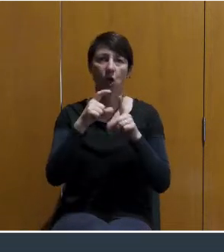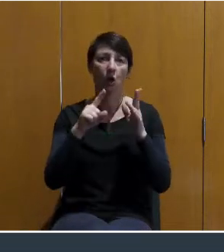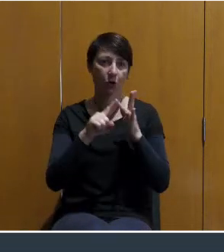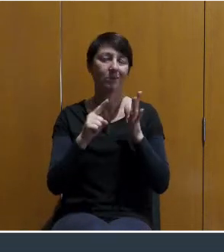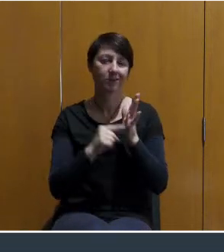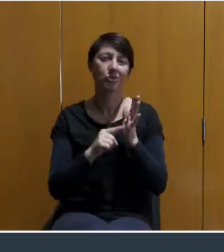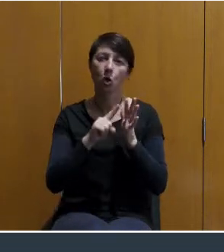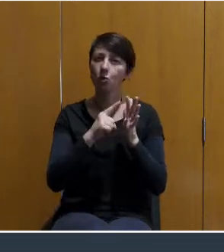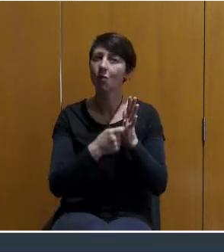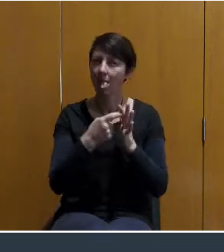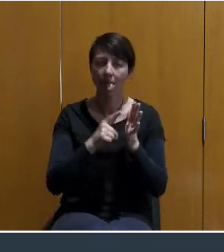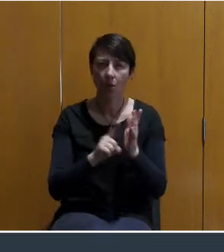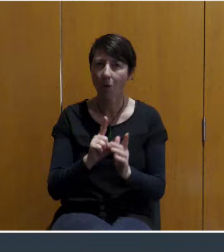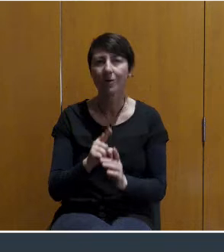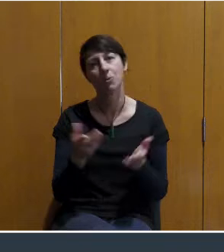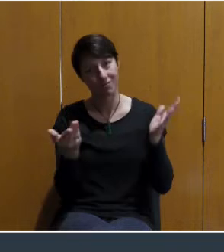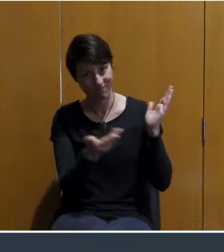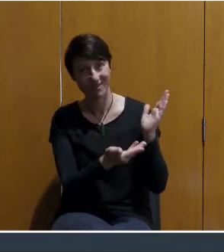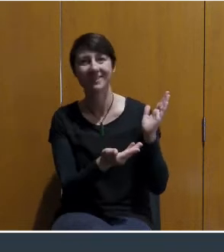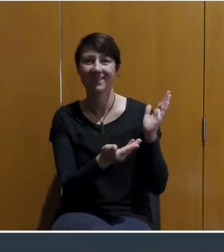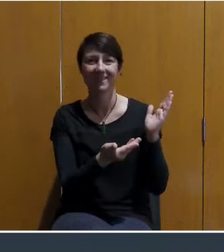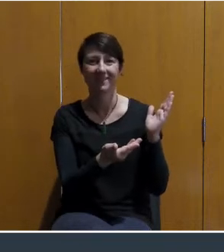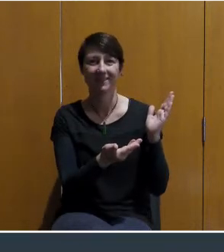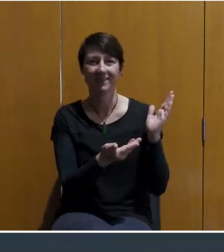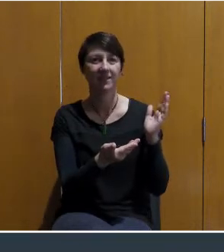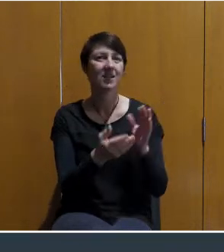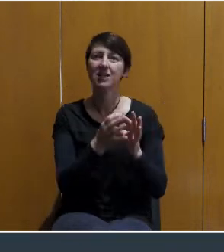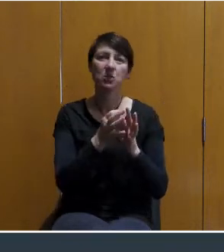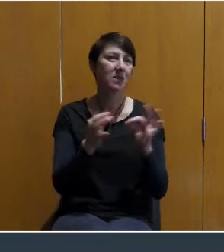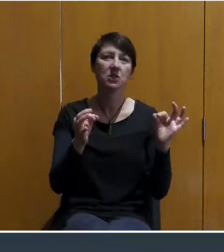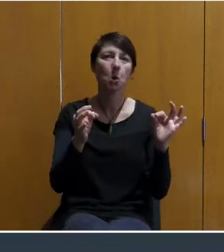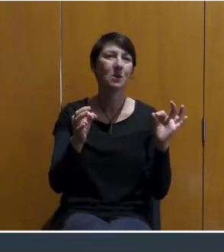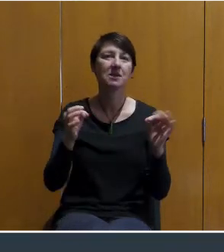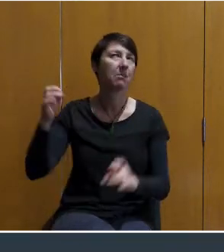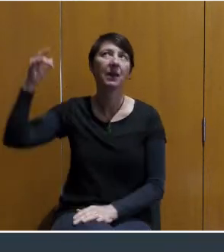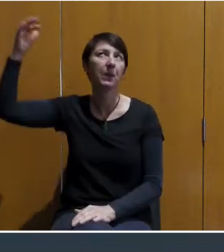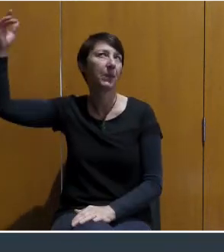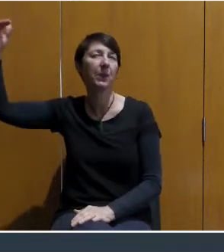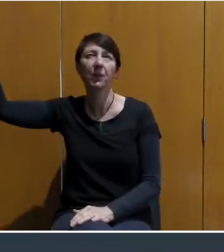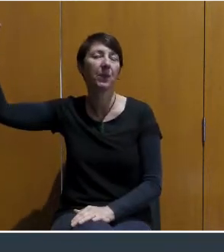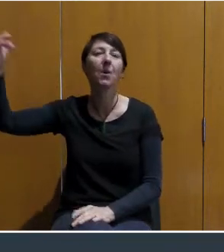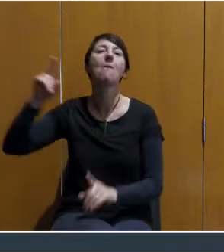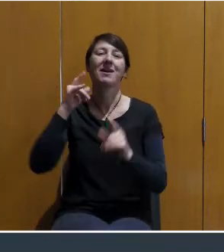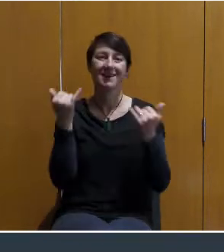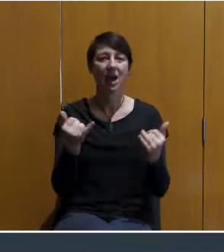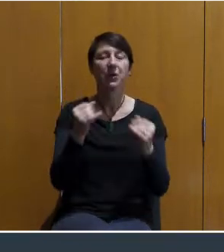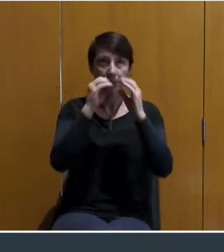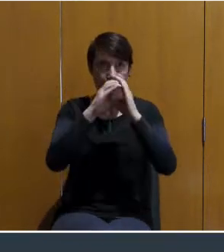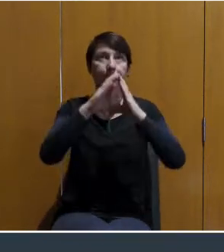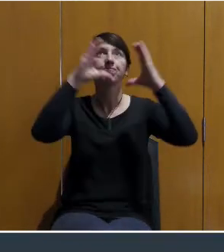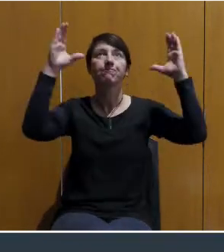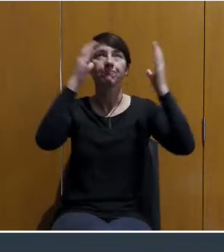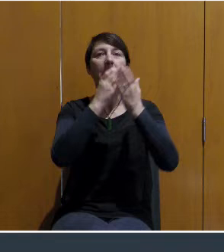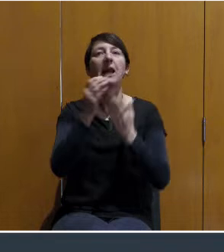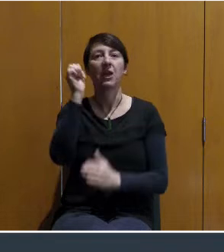it, and it's something from the hypothetical, it actually becomes something that you can recognise and relate to. So this is